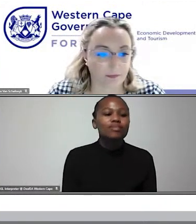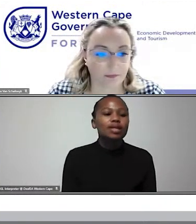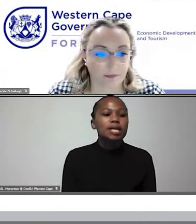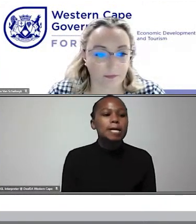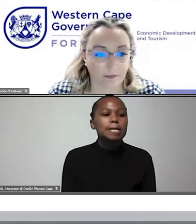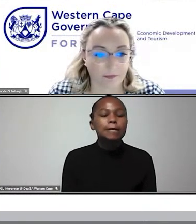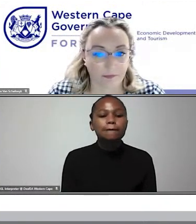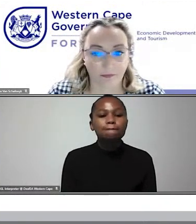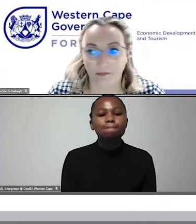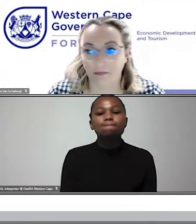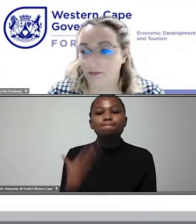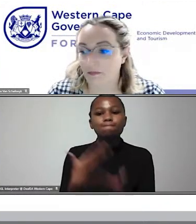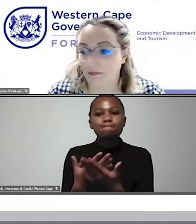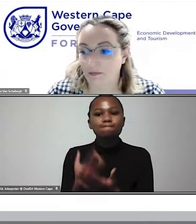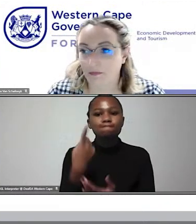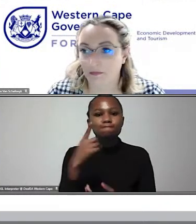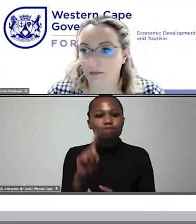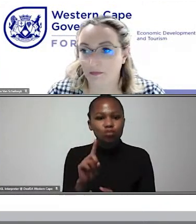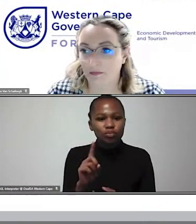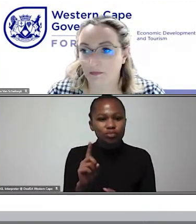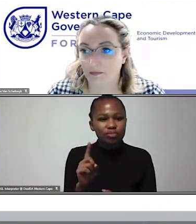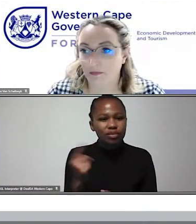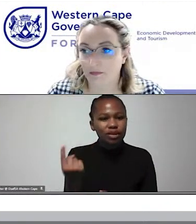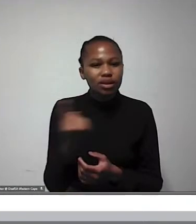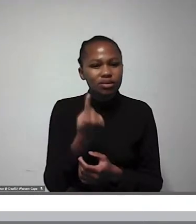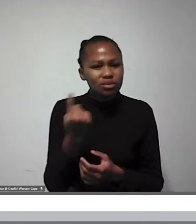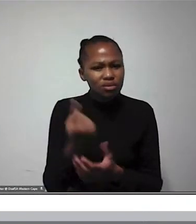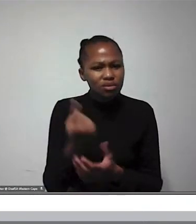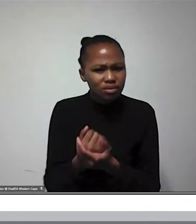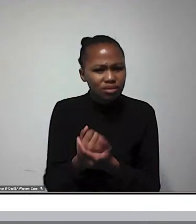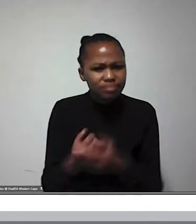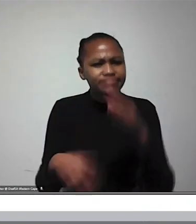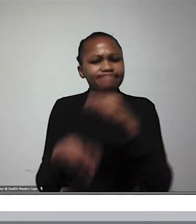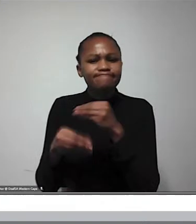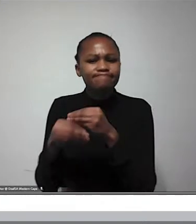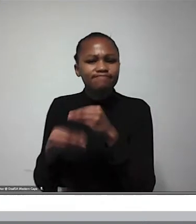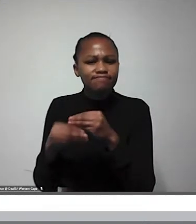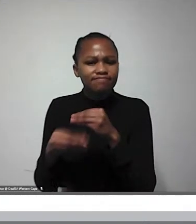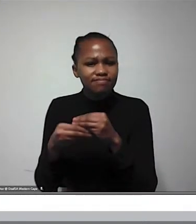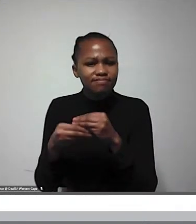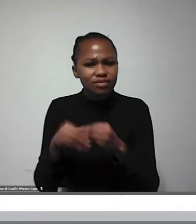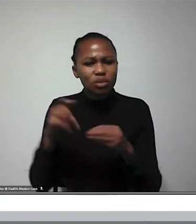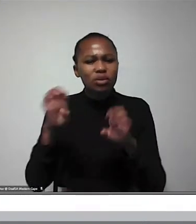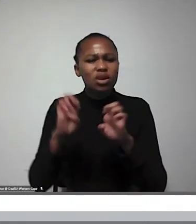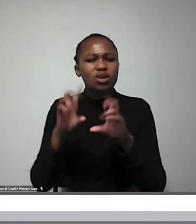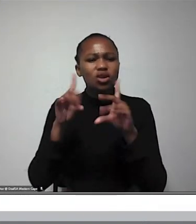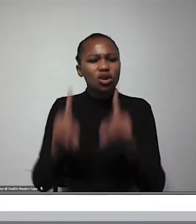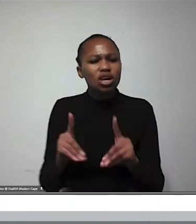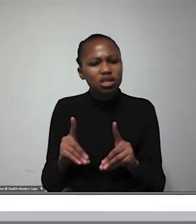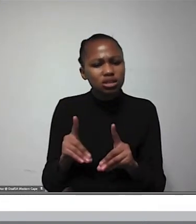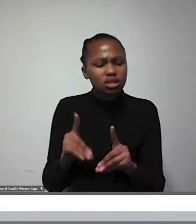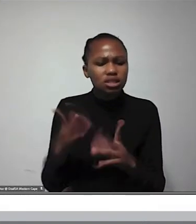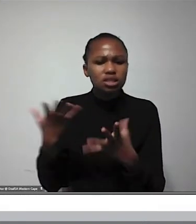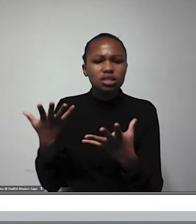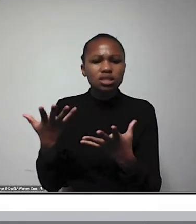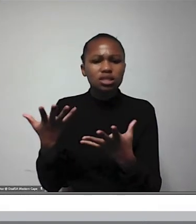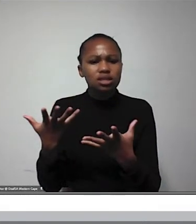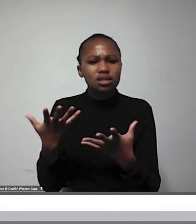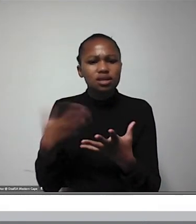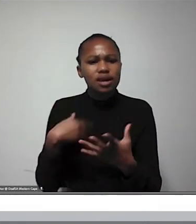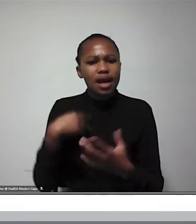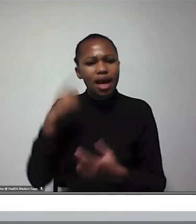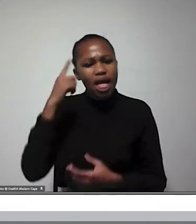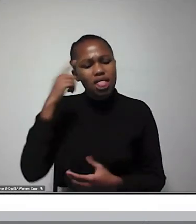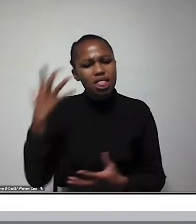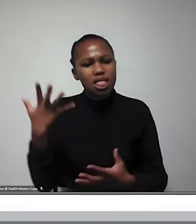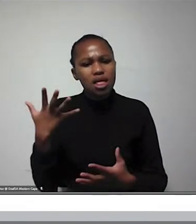So we'll start on the implications, just to add on in terms of implications, what Ilse said. I think